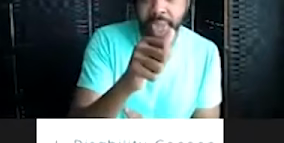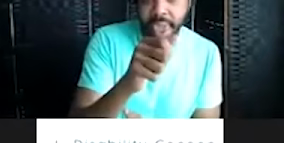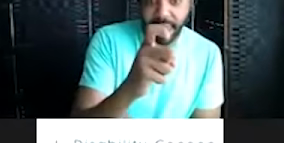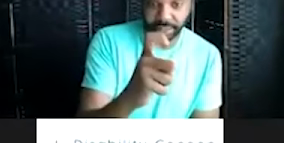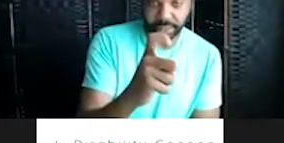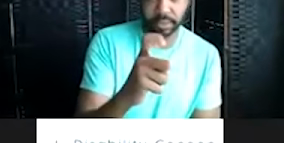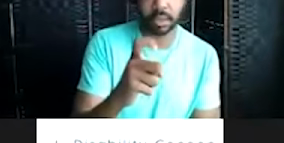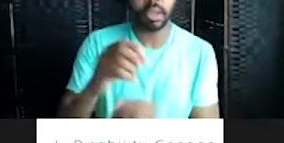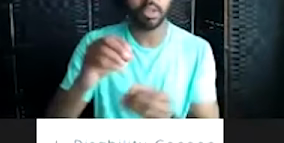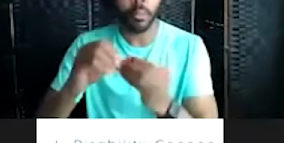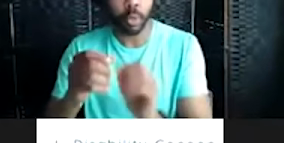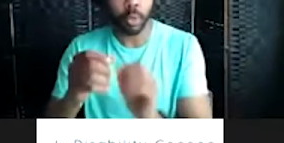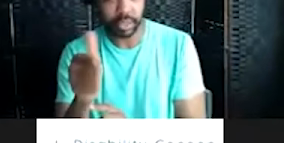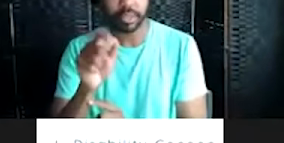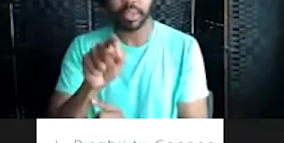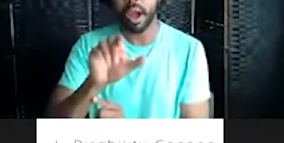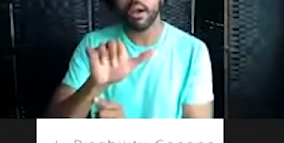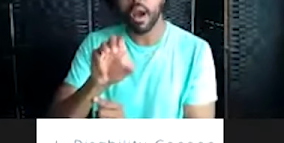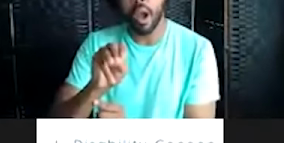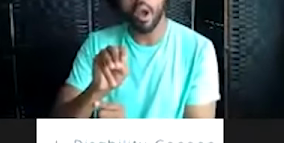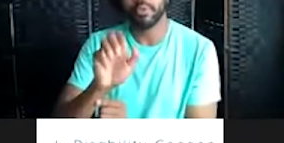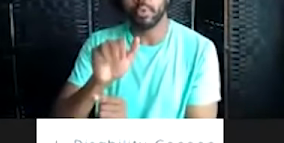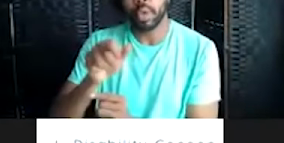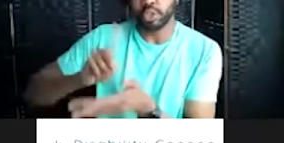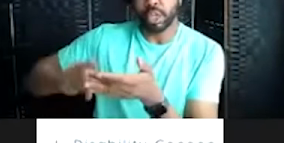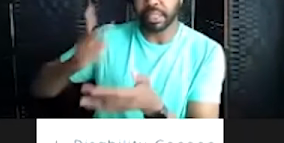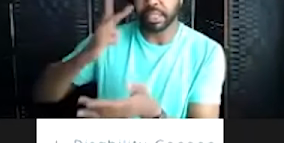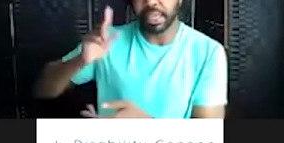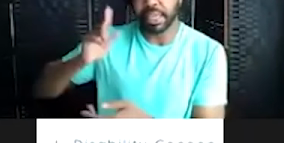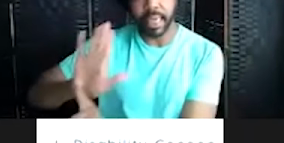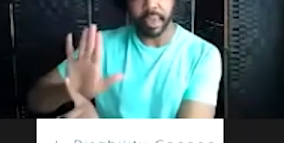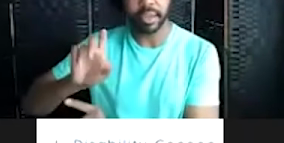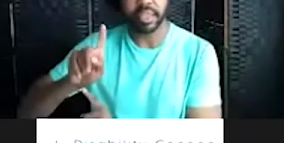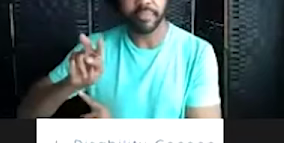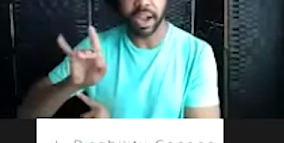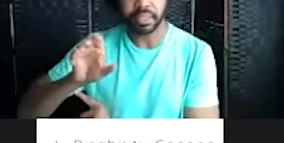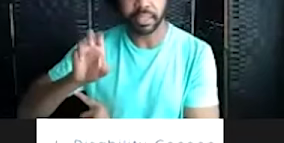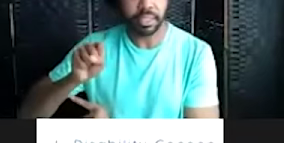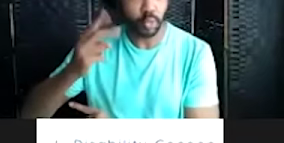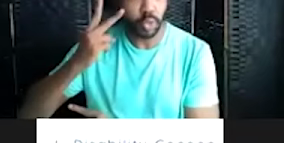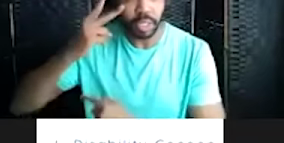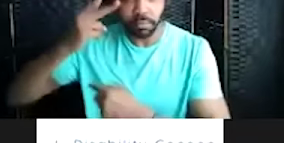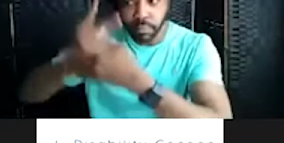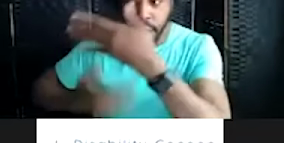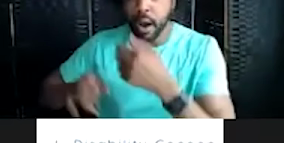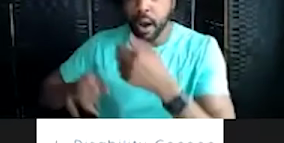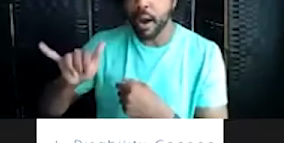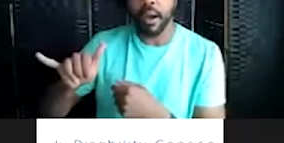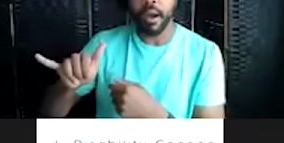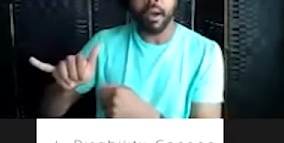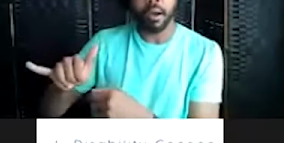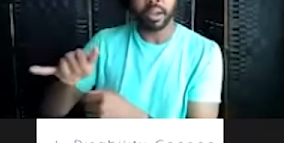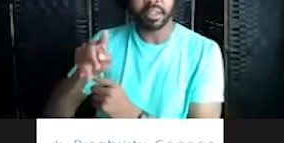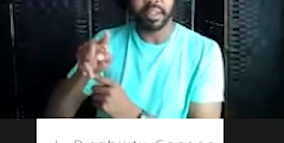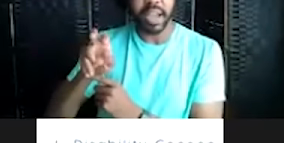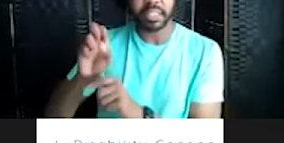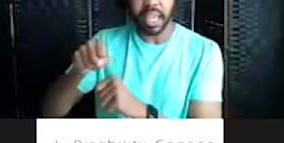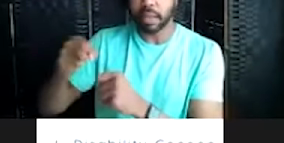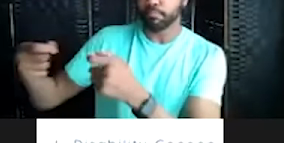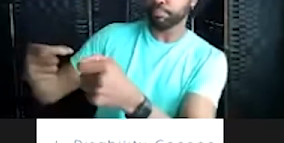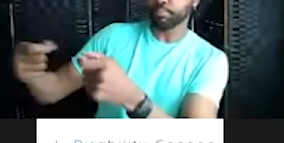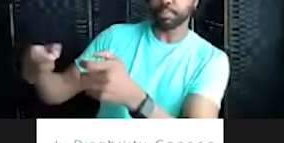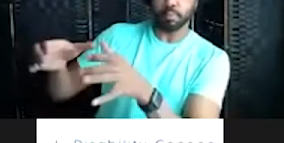10.com. They have a lot of different devices that can speak to each other and don't necessarily need to be